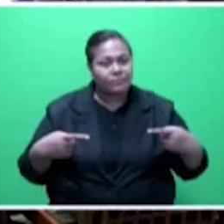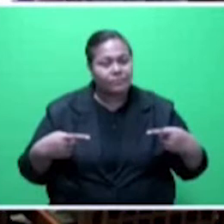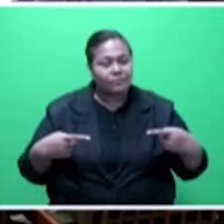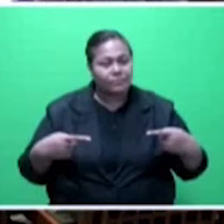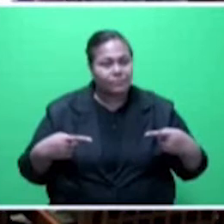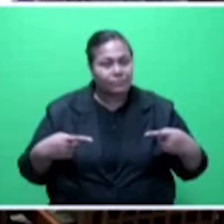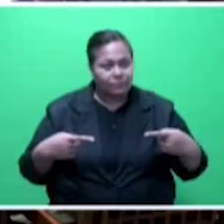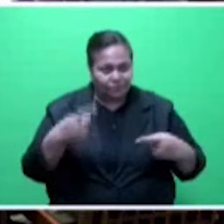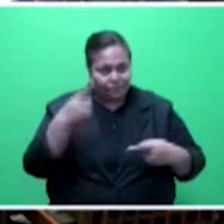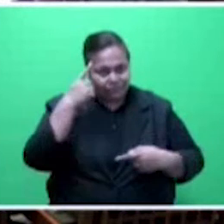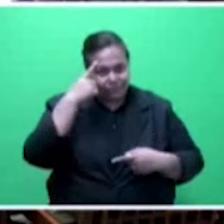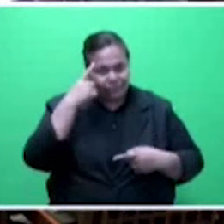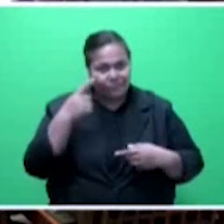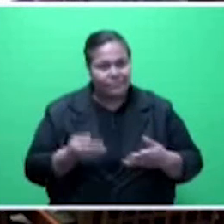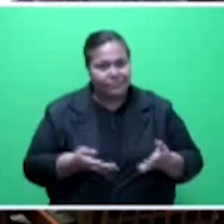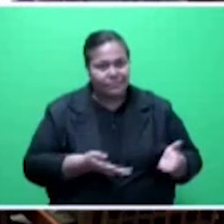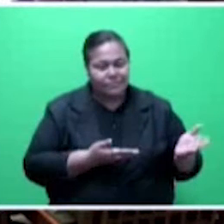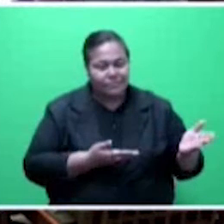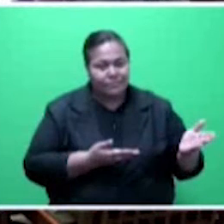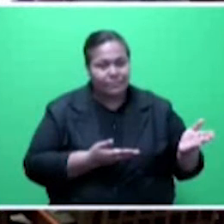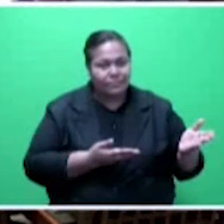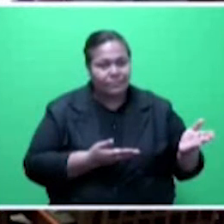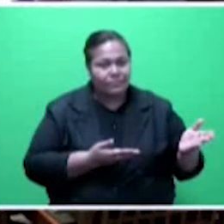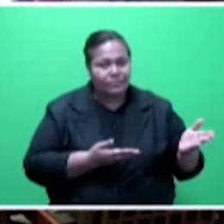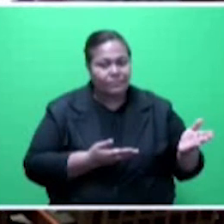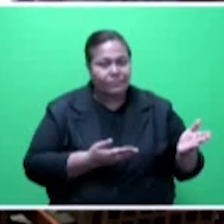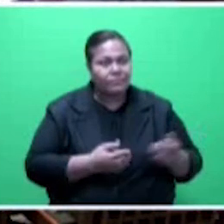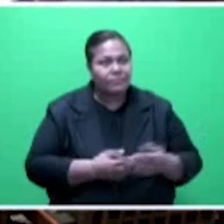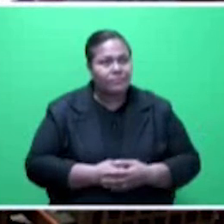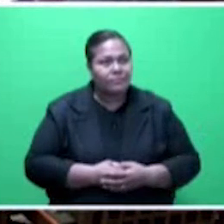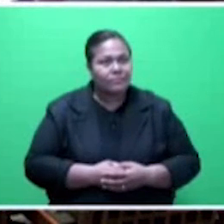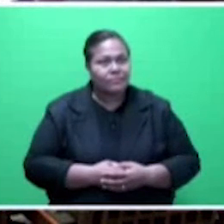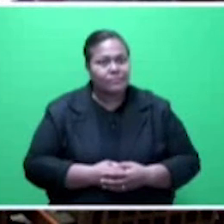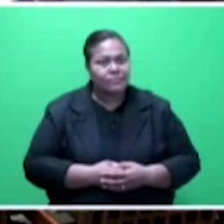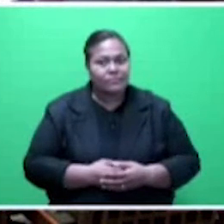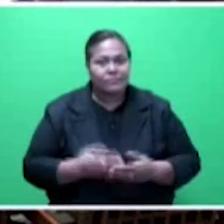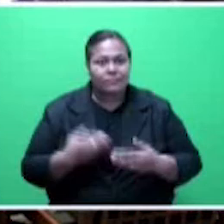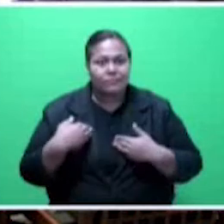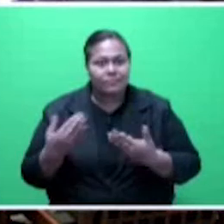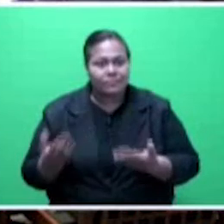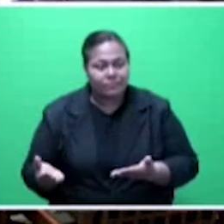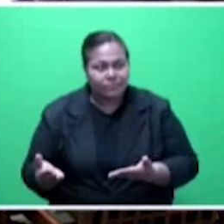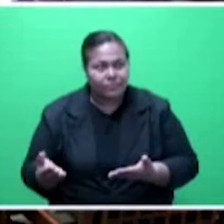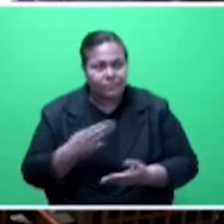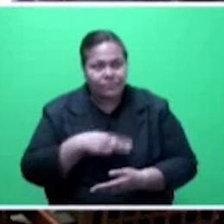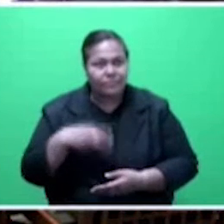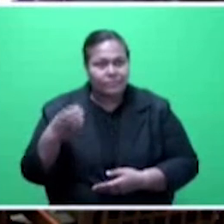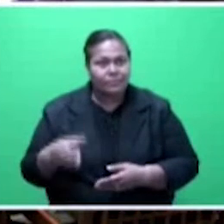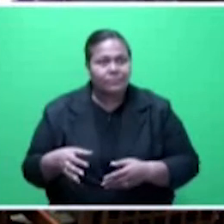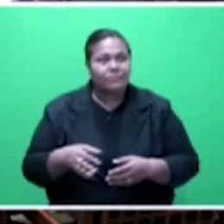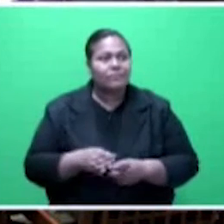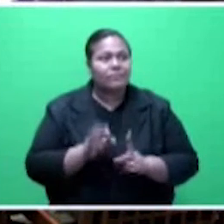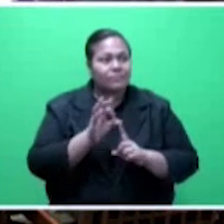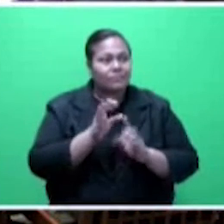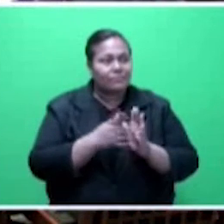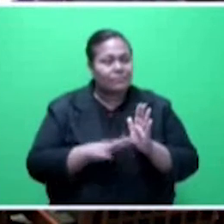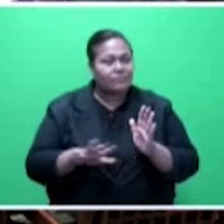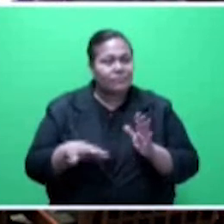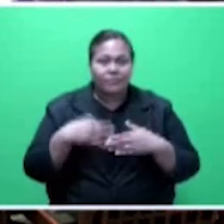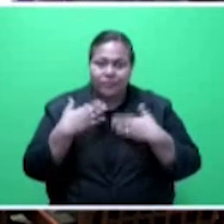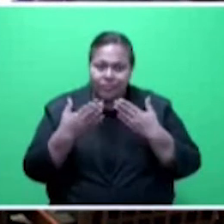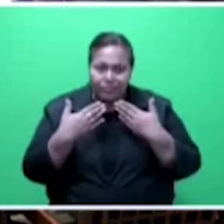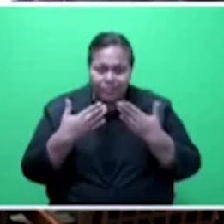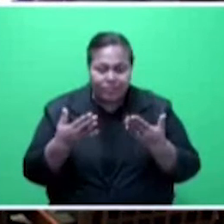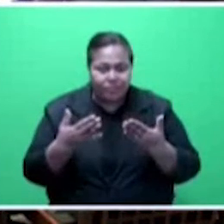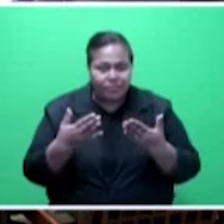Motion. I give the floor to the Honourable Minister Parveen Bala. You have the floor. Thank you,